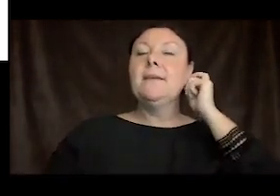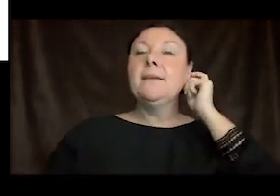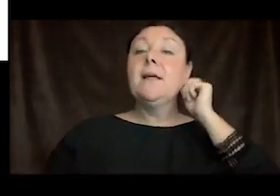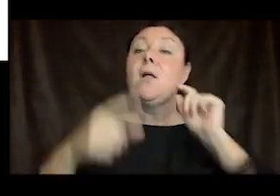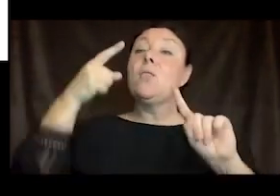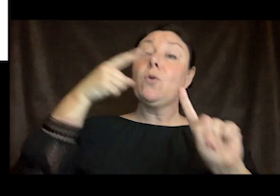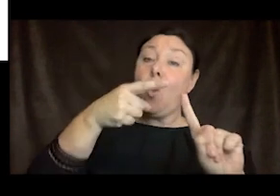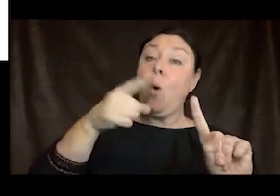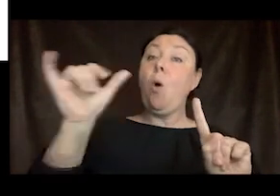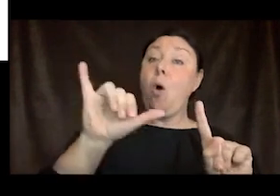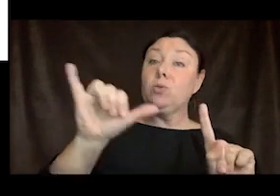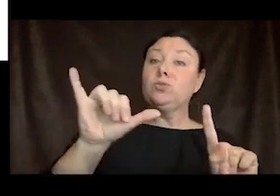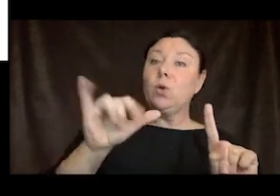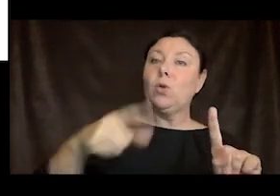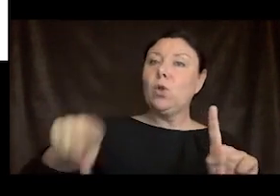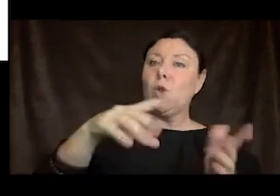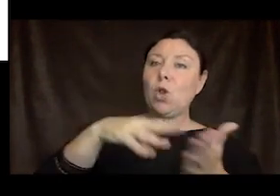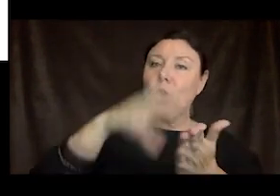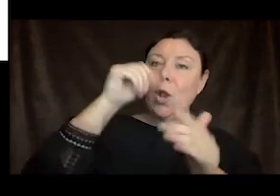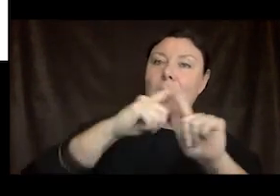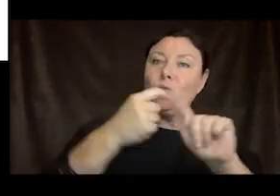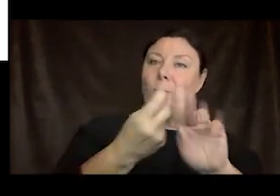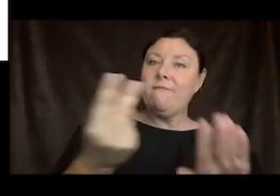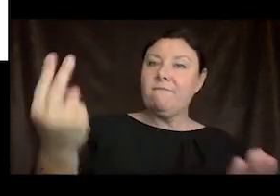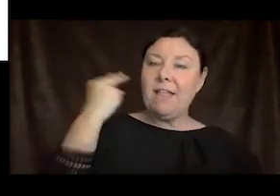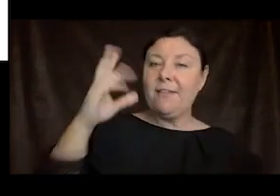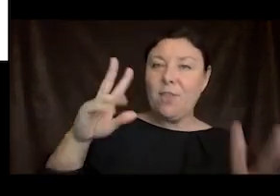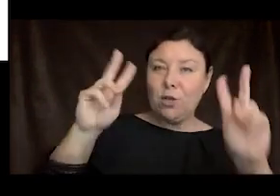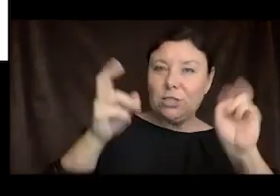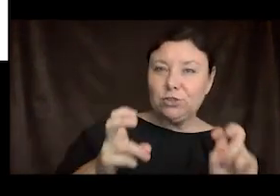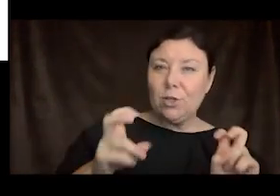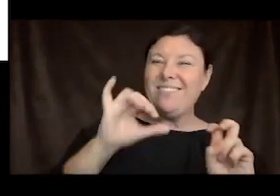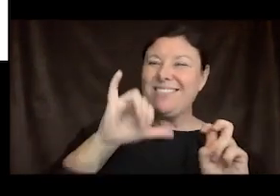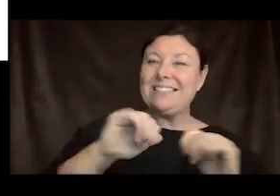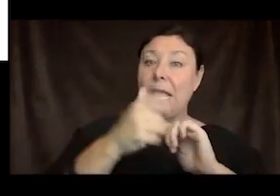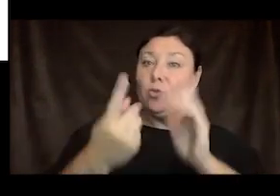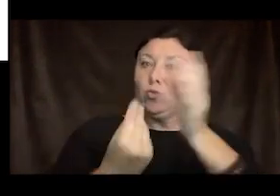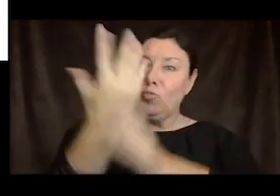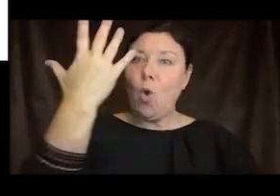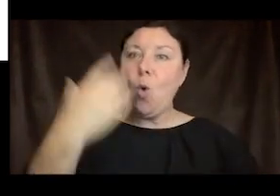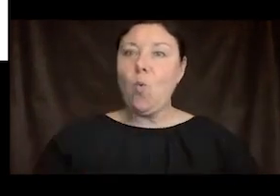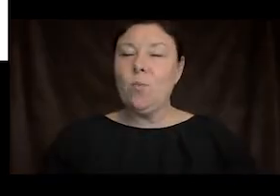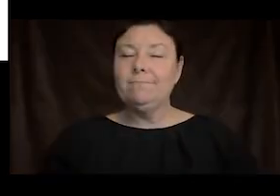reflective on the issue, because that's what's going to support their growth.